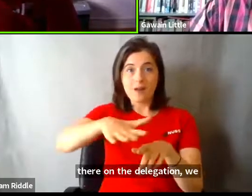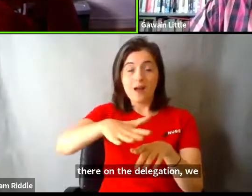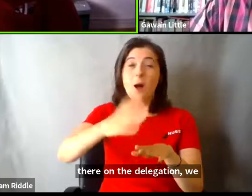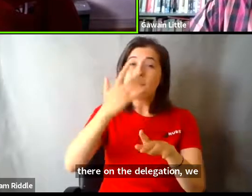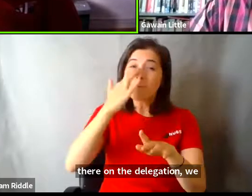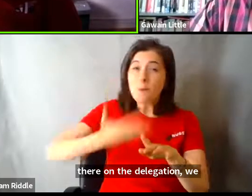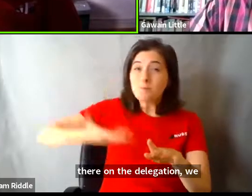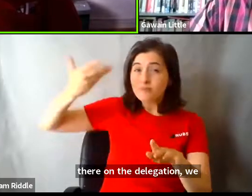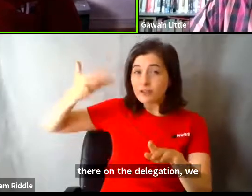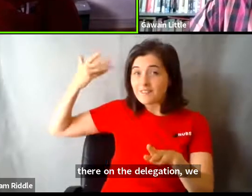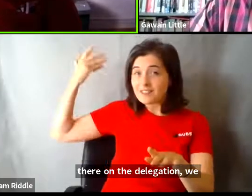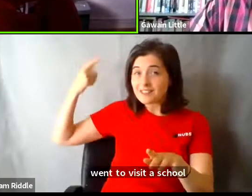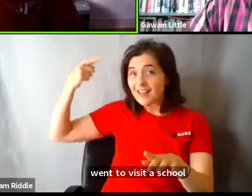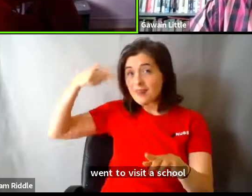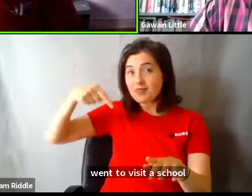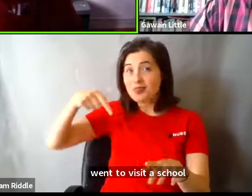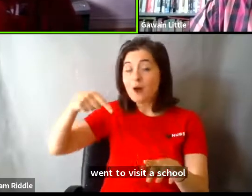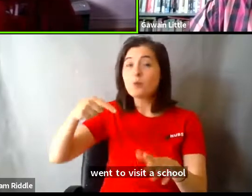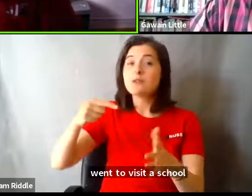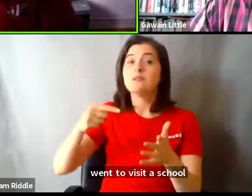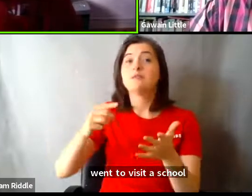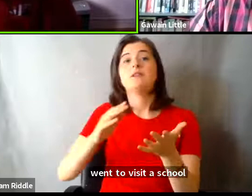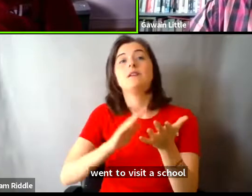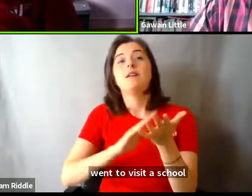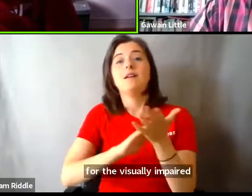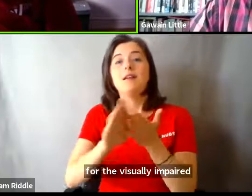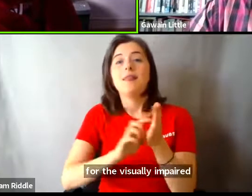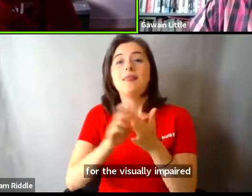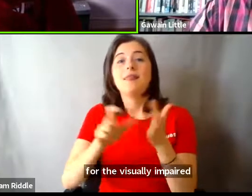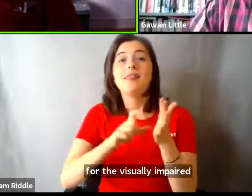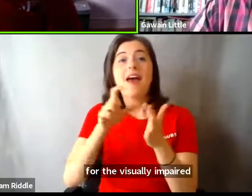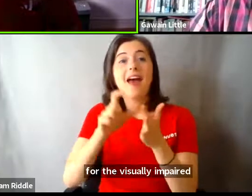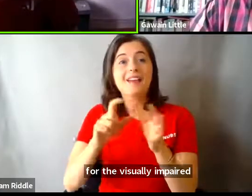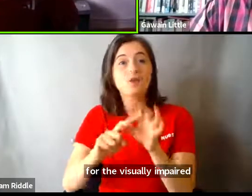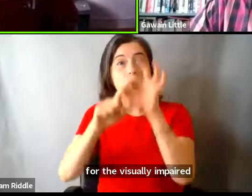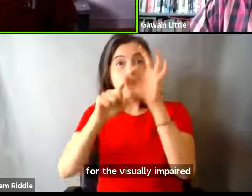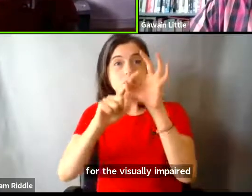of the dictator Fulgencio Batista, and his military